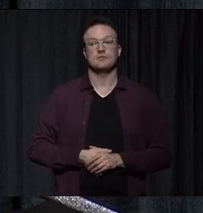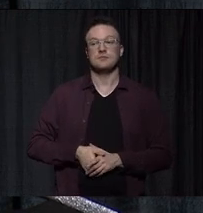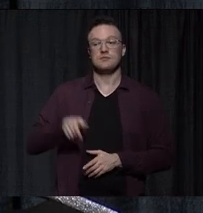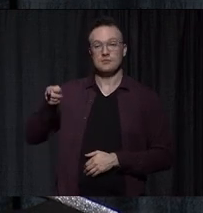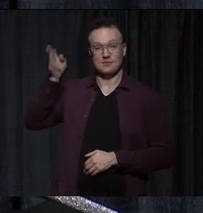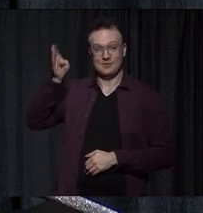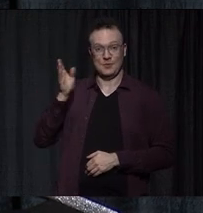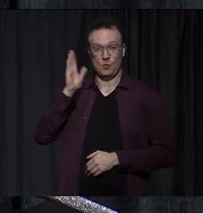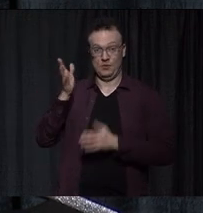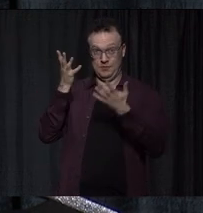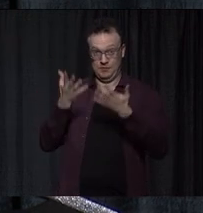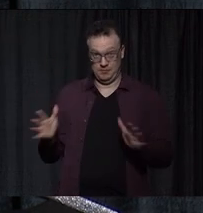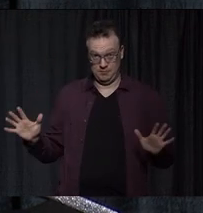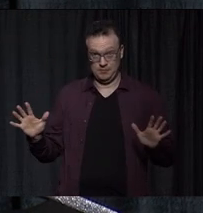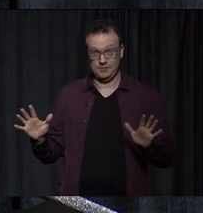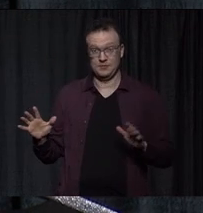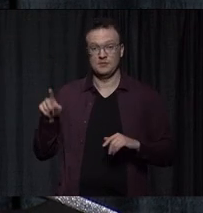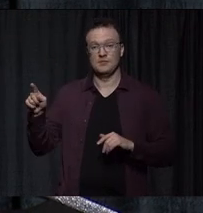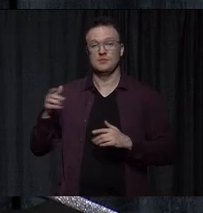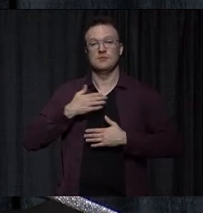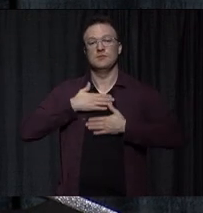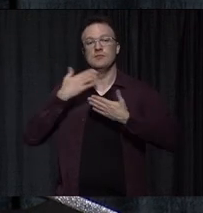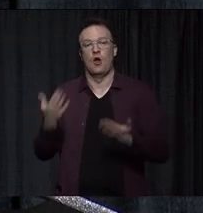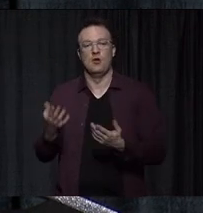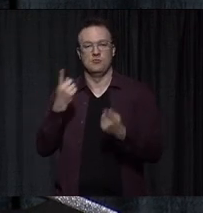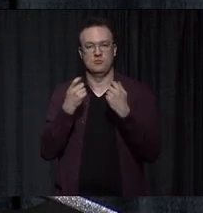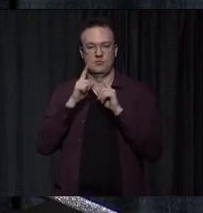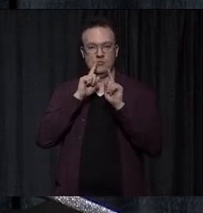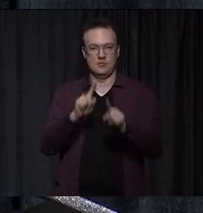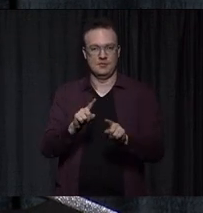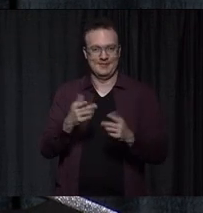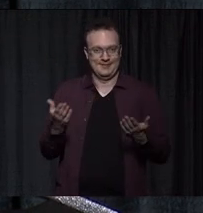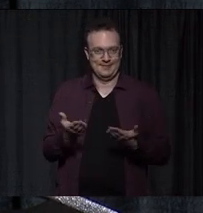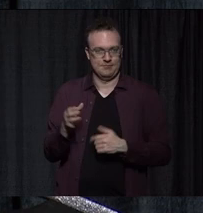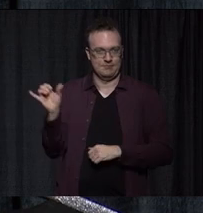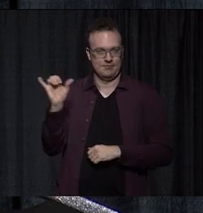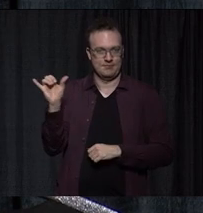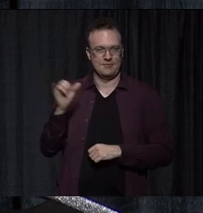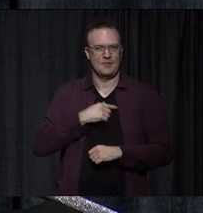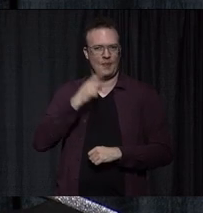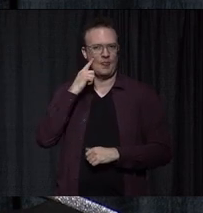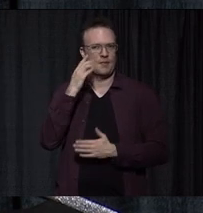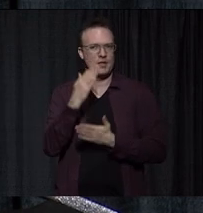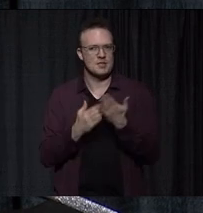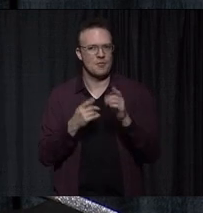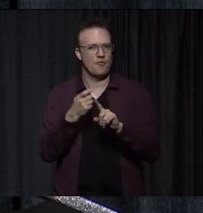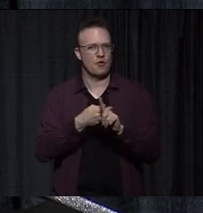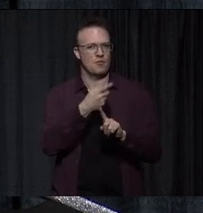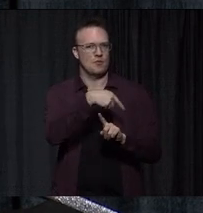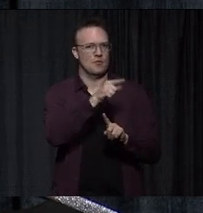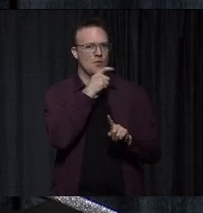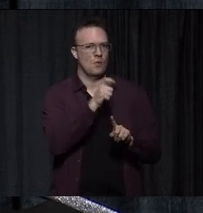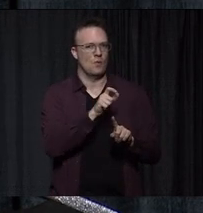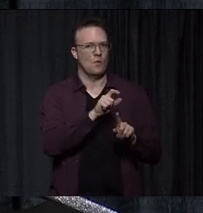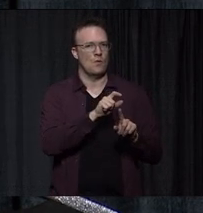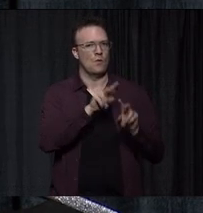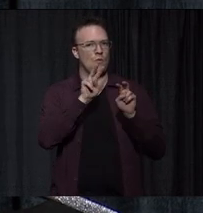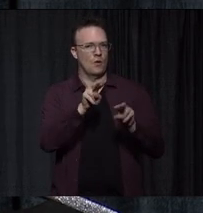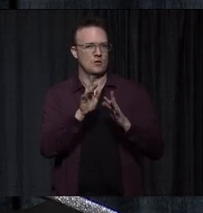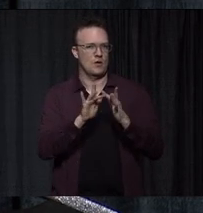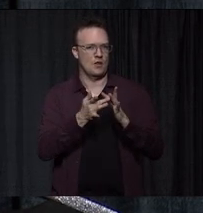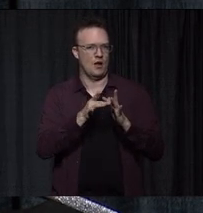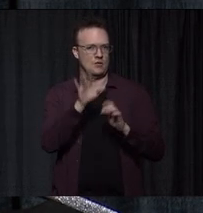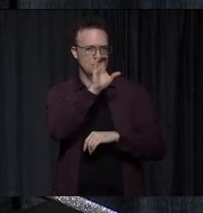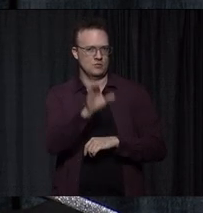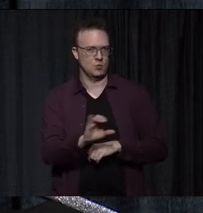evening, Paulette has very kindly offered to take questions from the audience, and I believe we may have some from our attendees online as